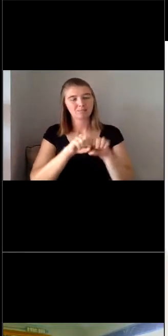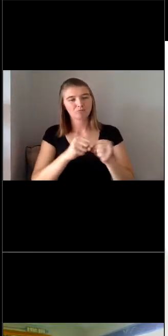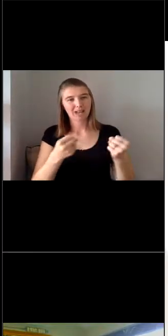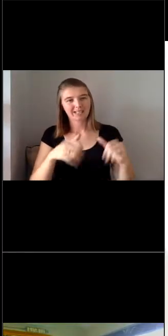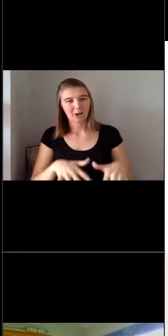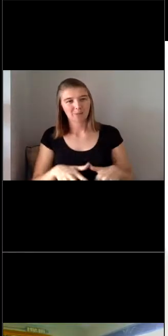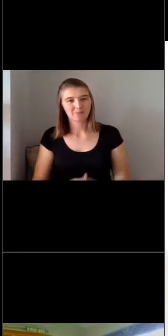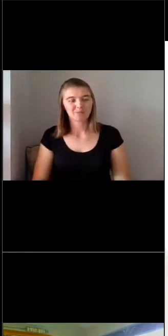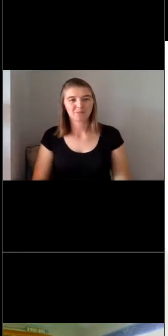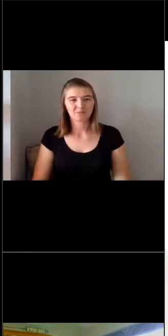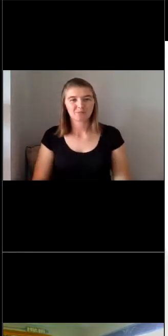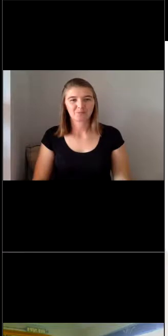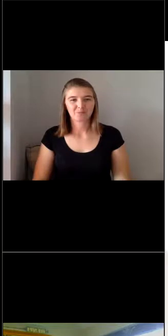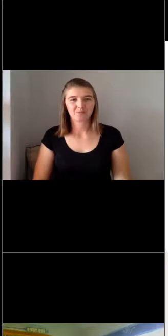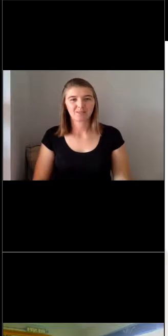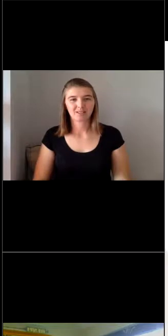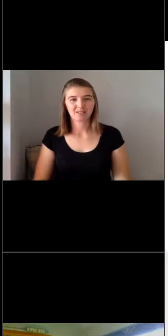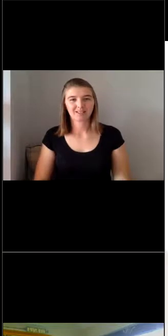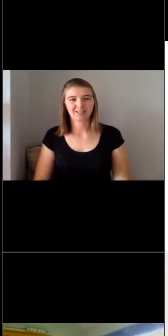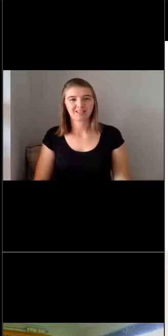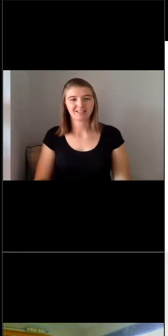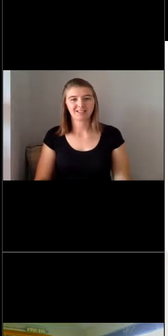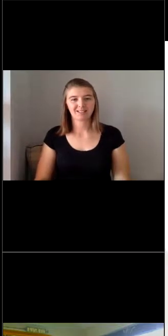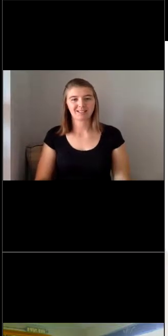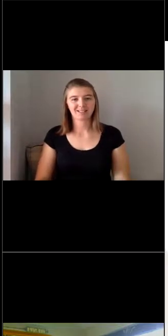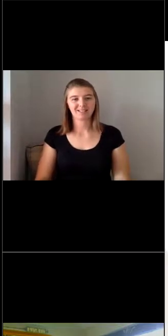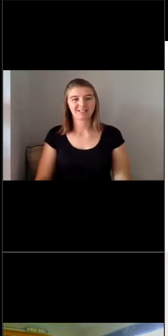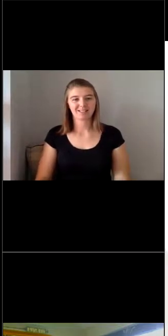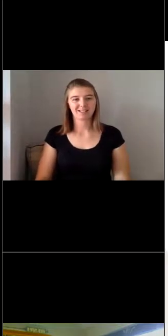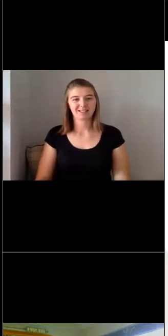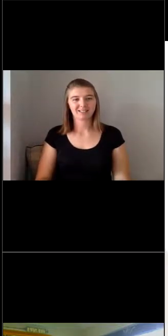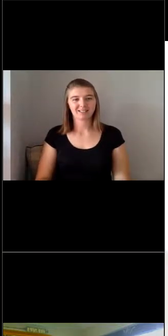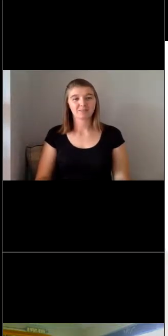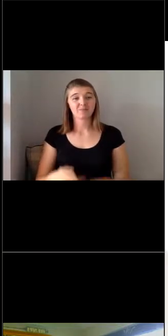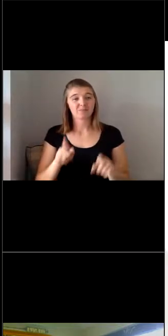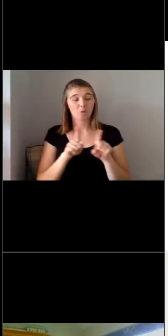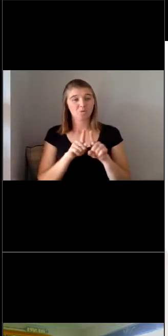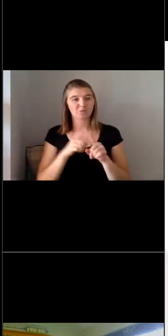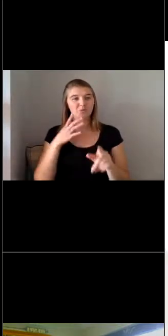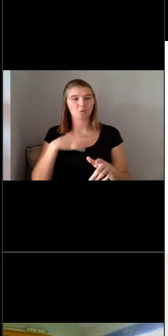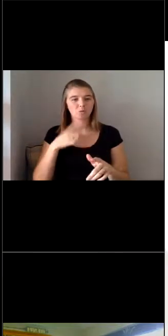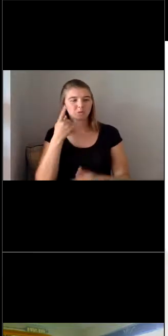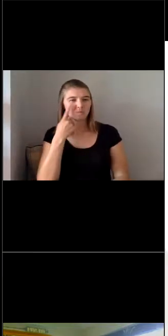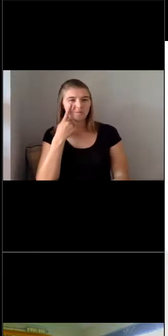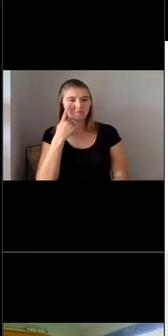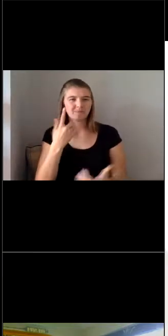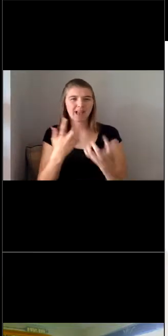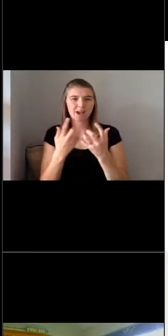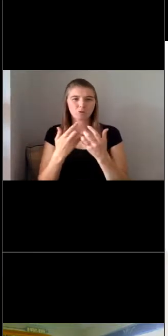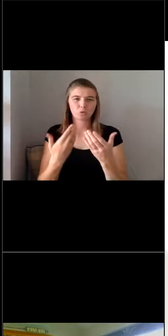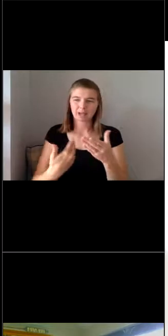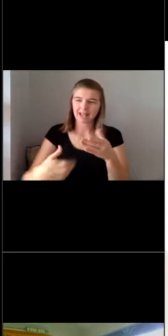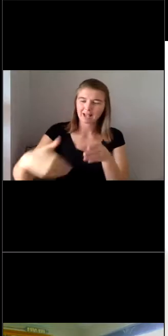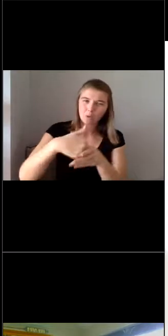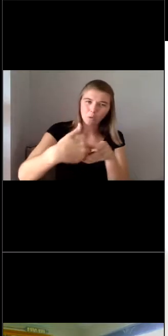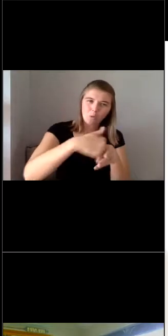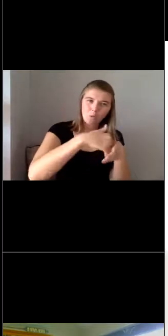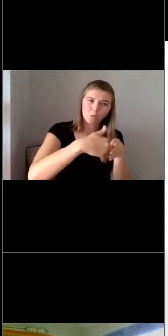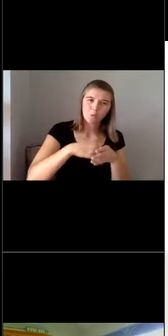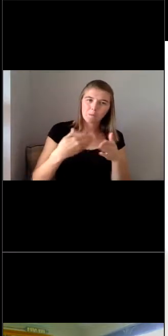will find ways to demonstrate how ensuring a more inclusive community for Black chemists is better for all of